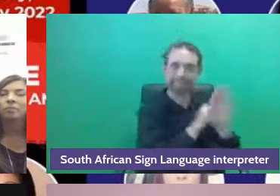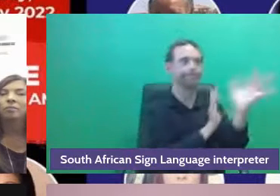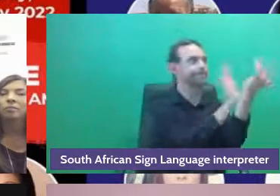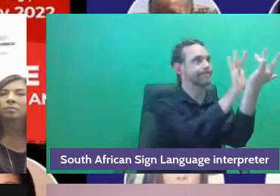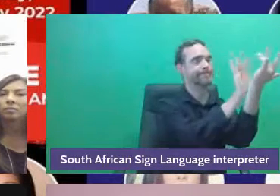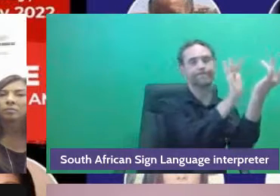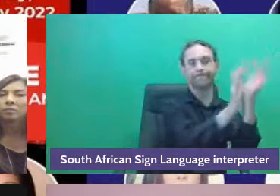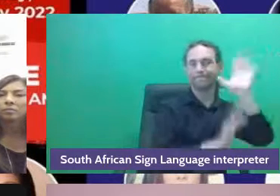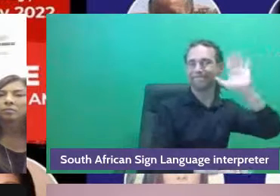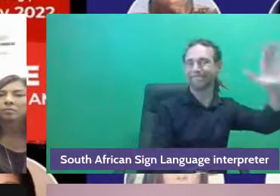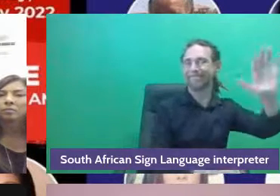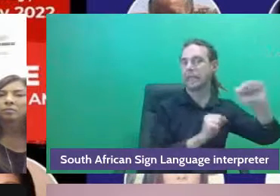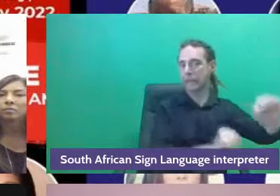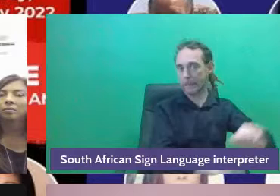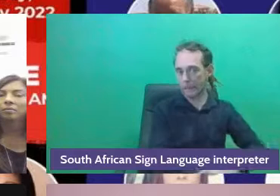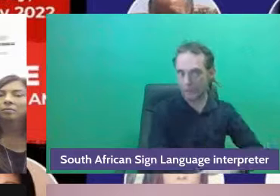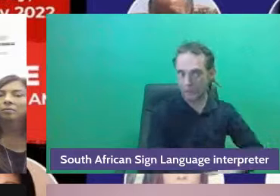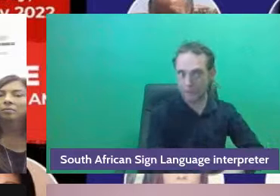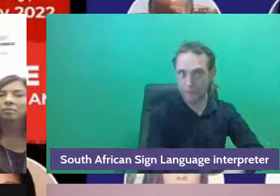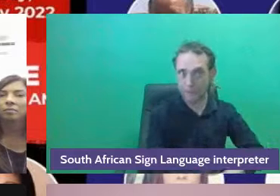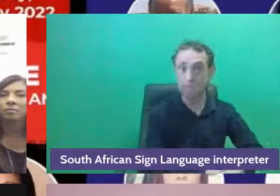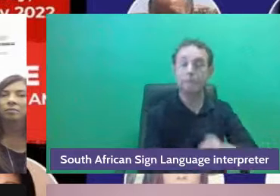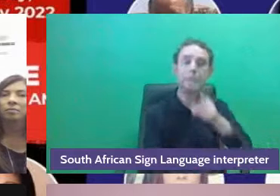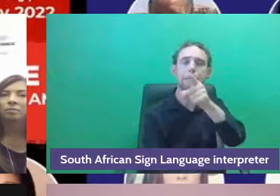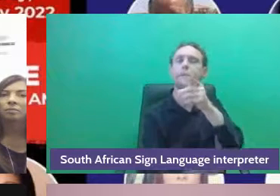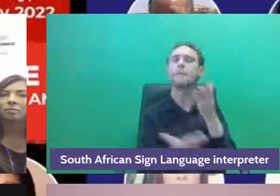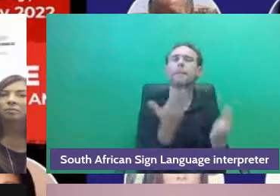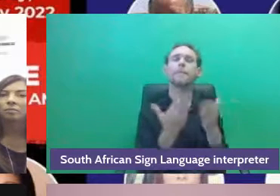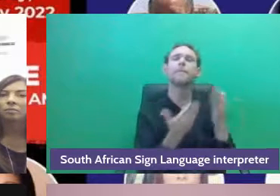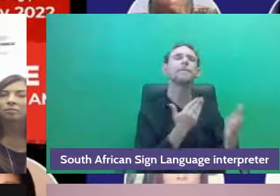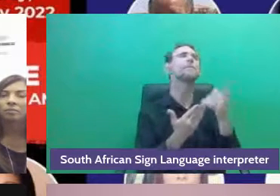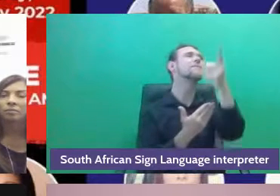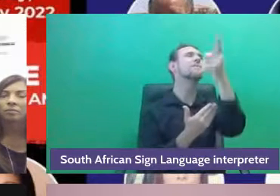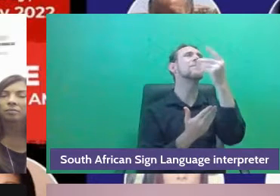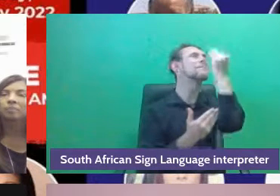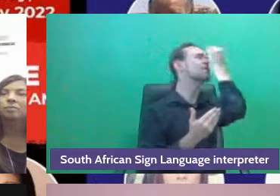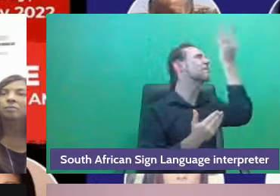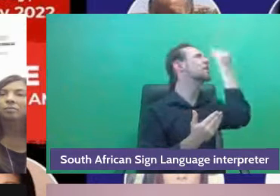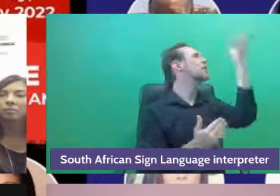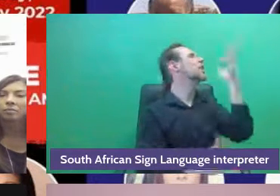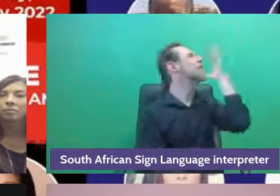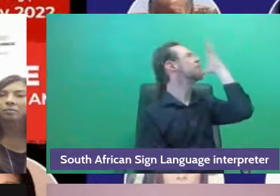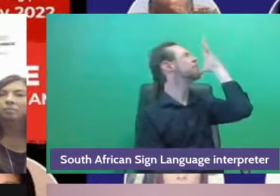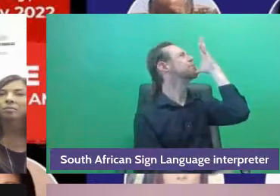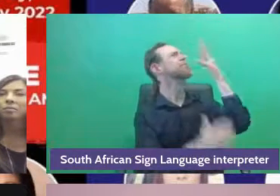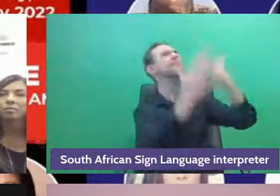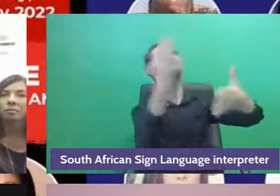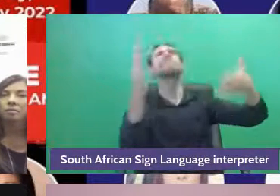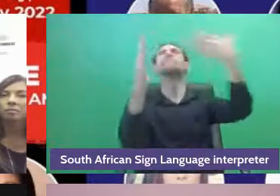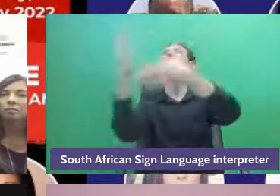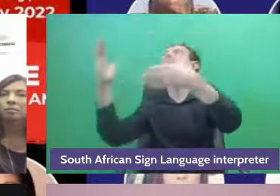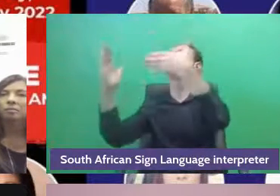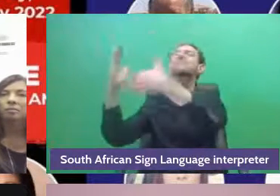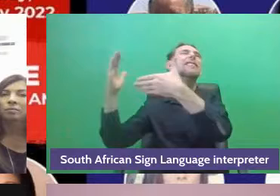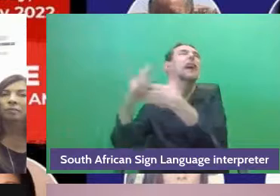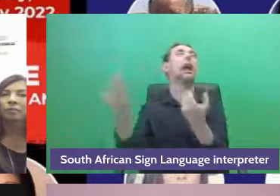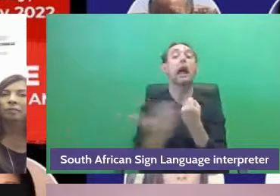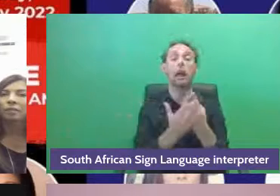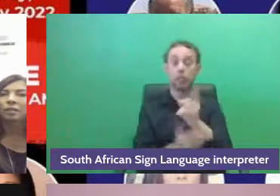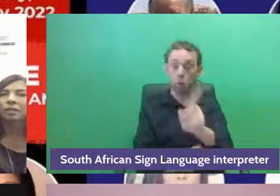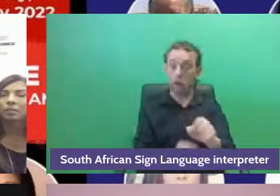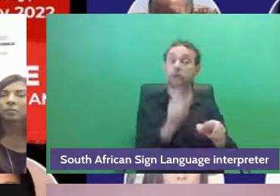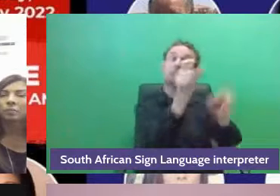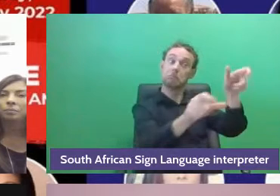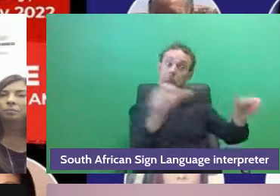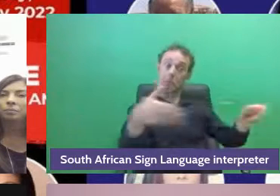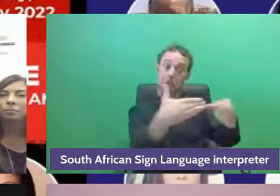So what happens when info is not easily accessible? We have heard a bit of reflection in terms of that it